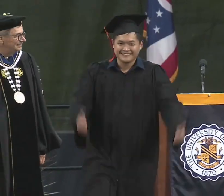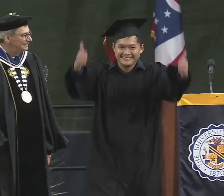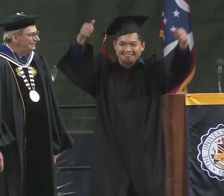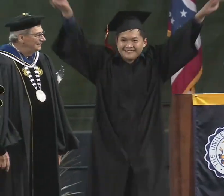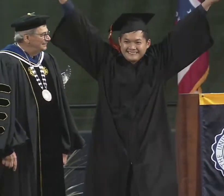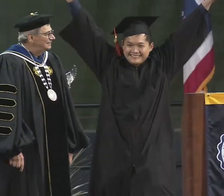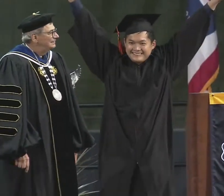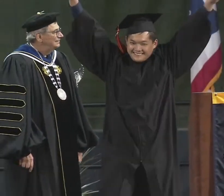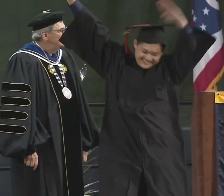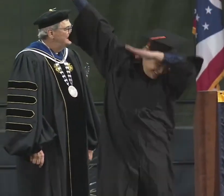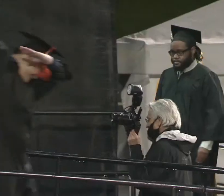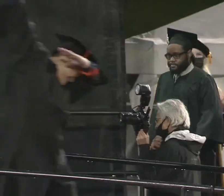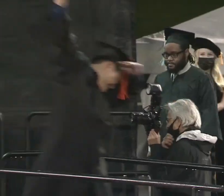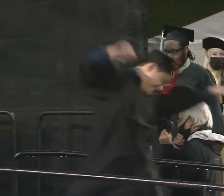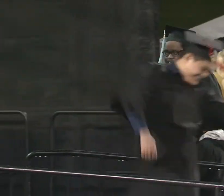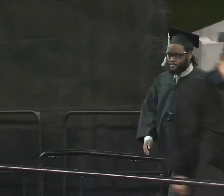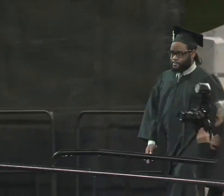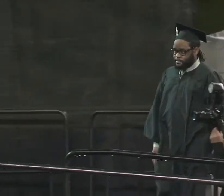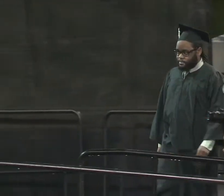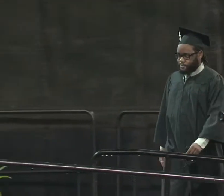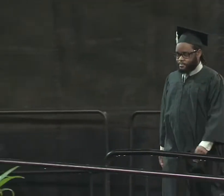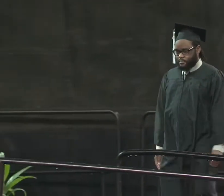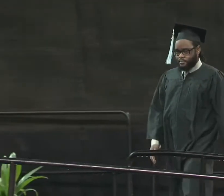Naquan James.